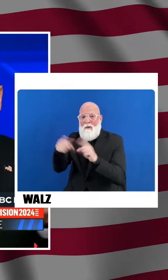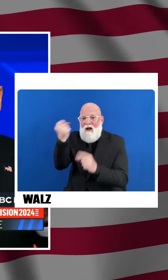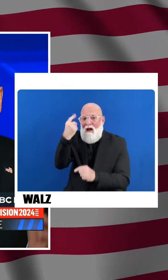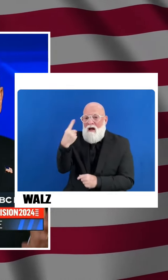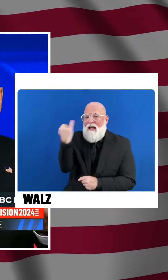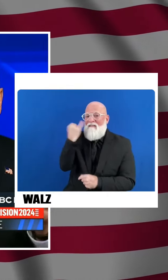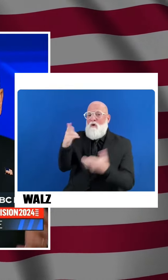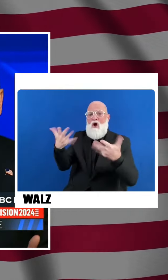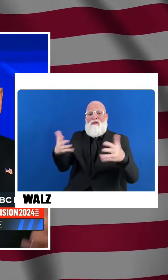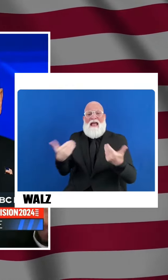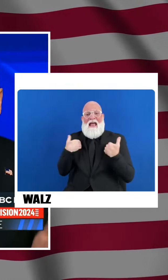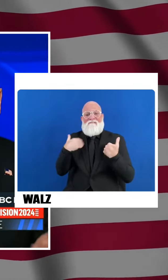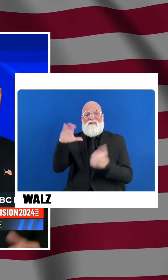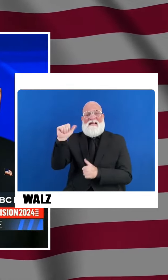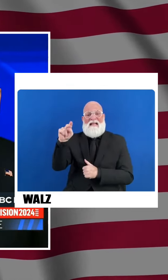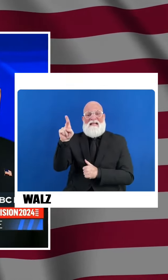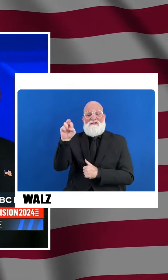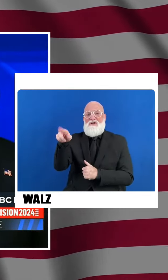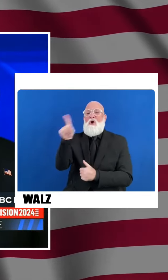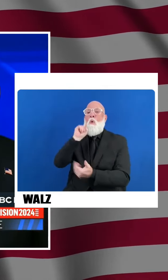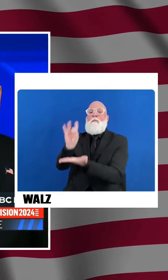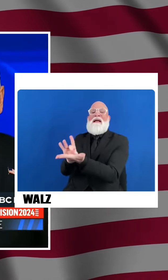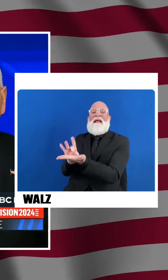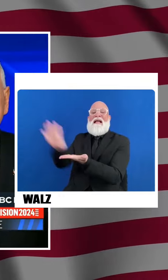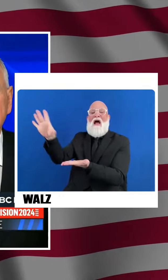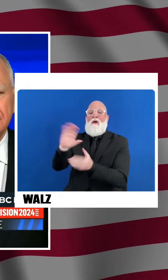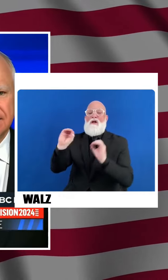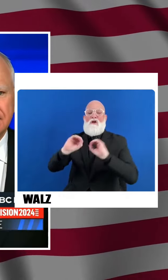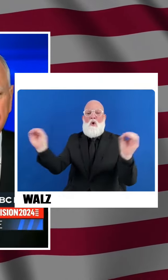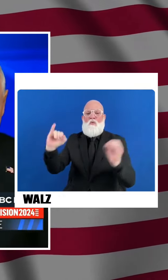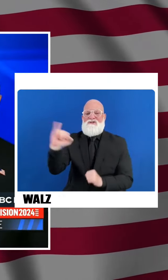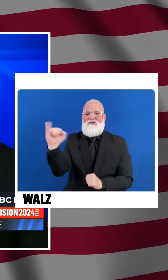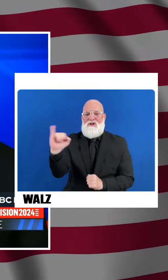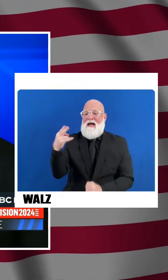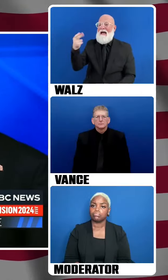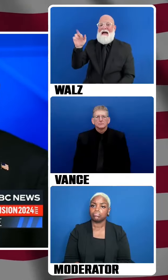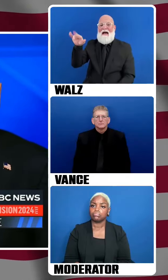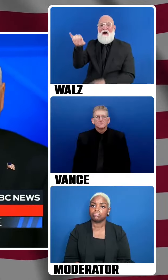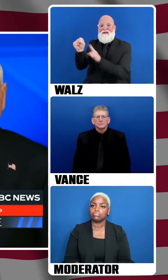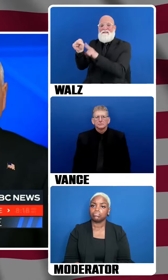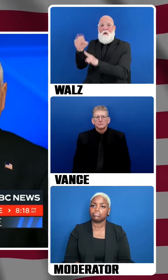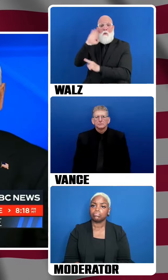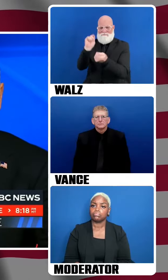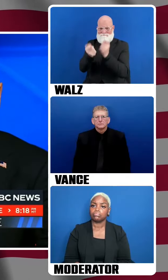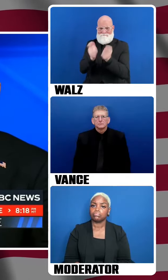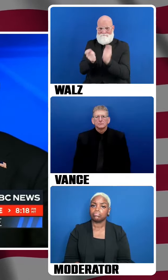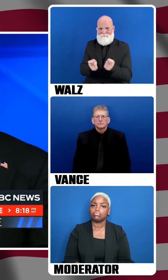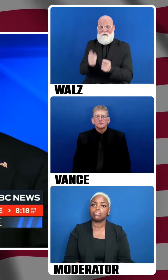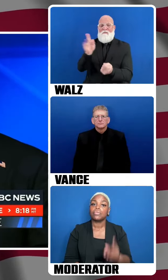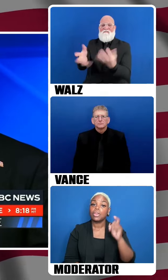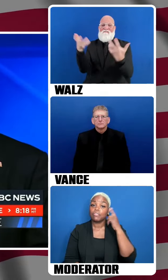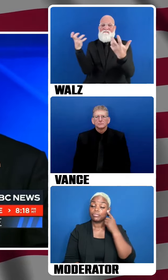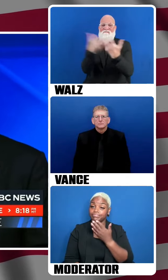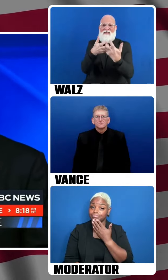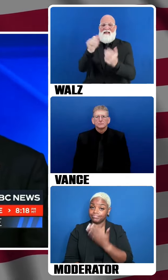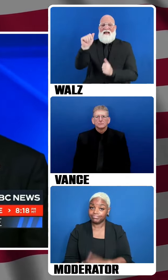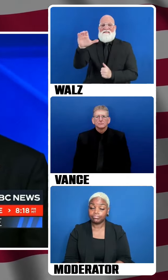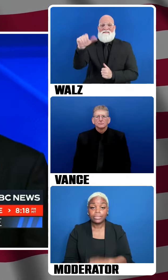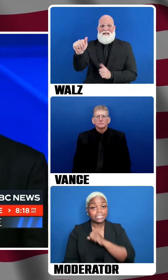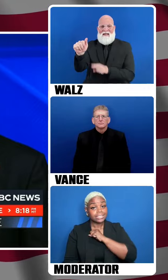work. Kamala Harris will protect and enhance the ACA. Governor, thank you. Senator, you have not yet explained how you would